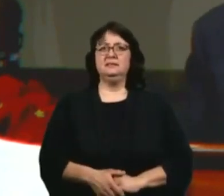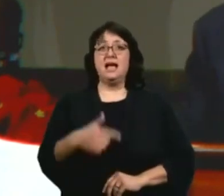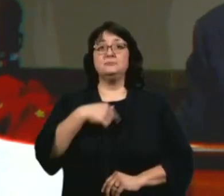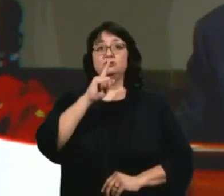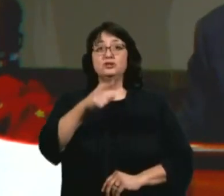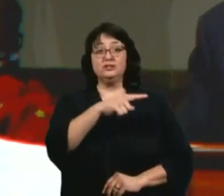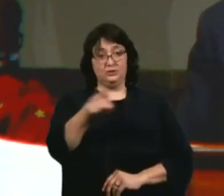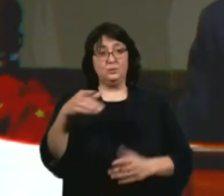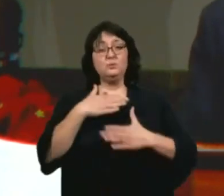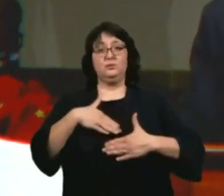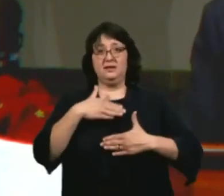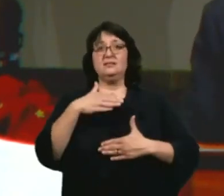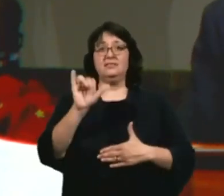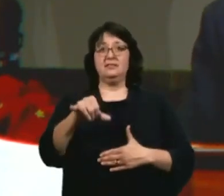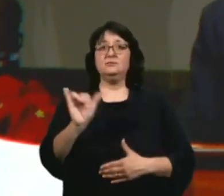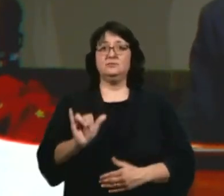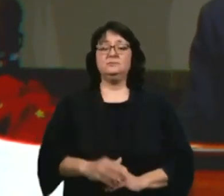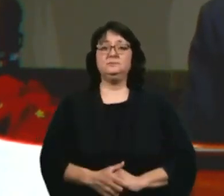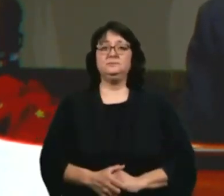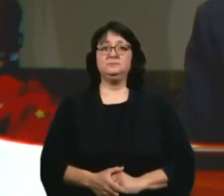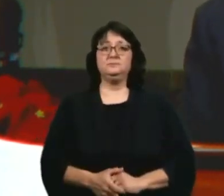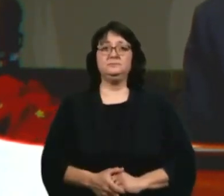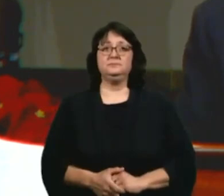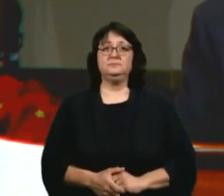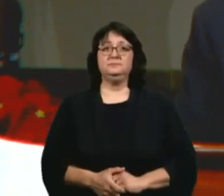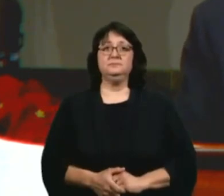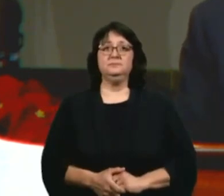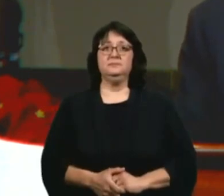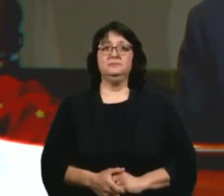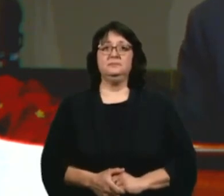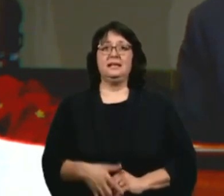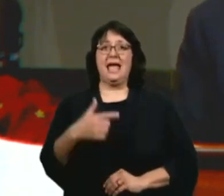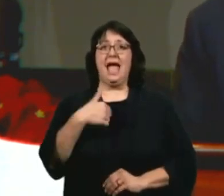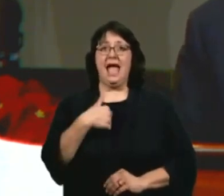I'm sure you appreciate it. So